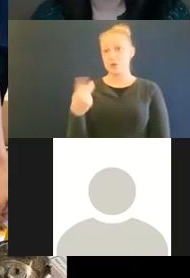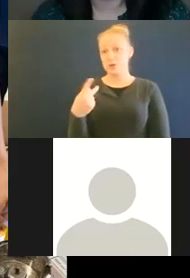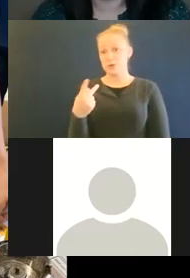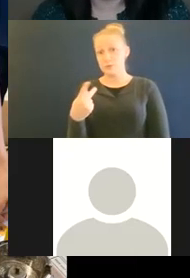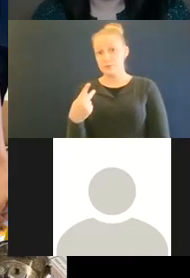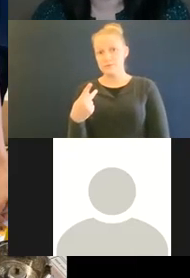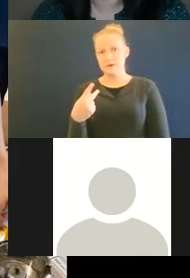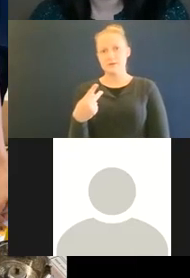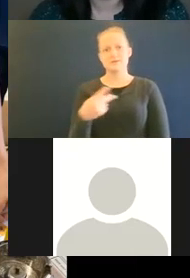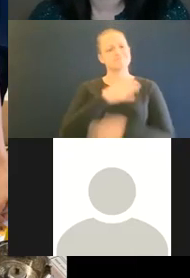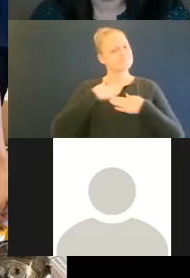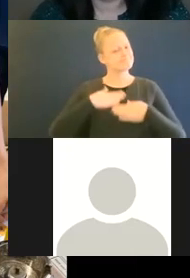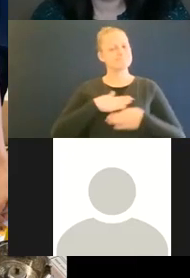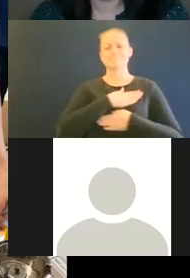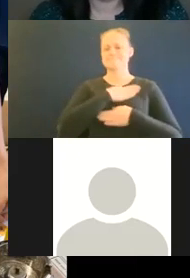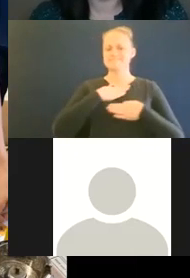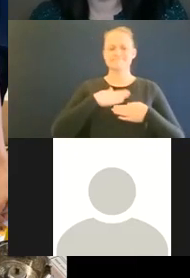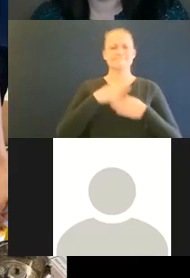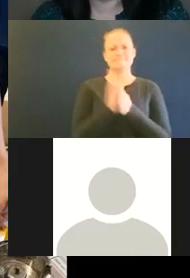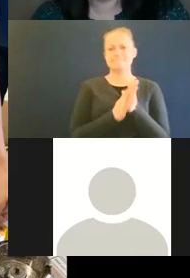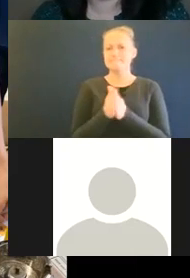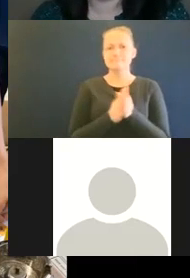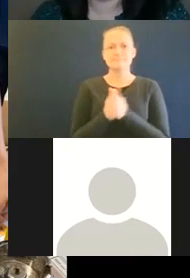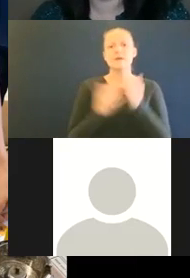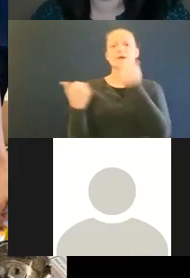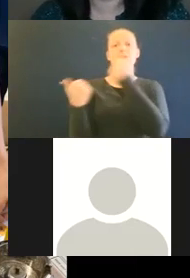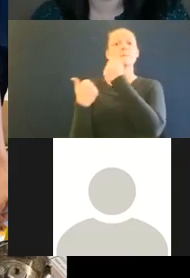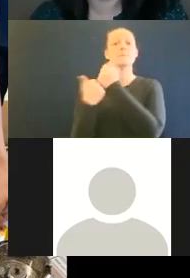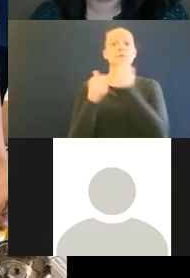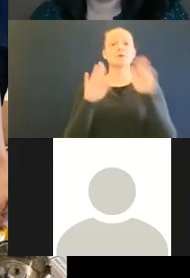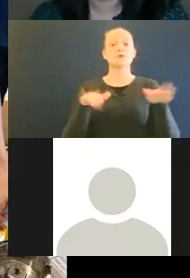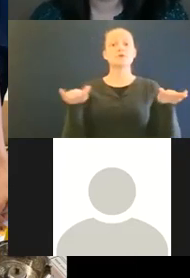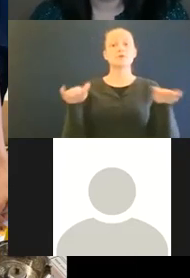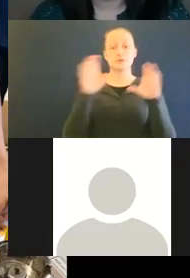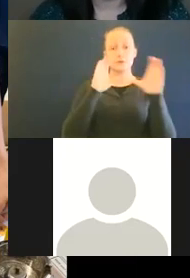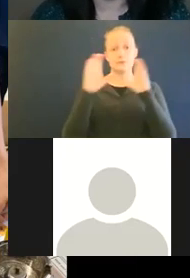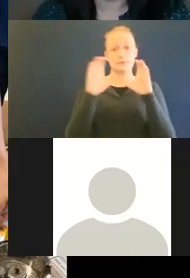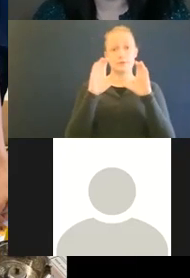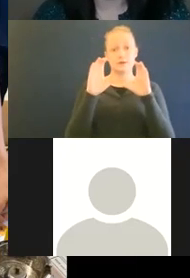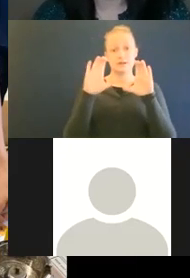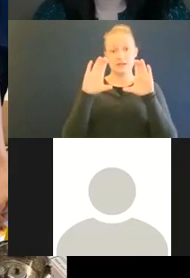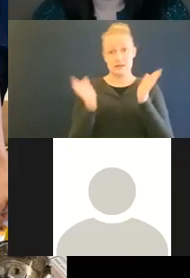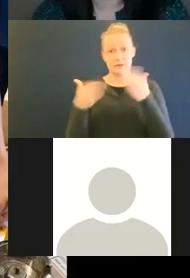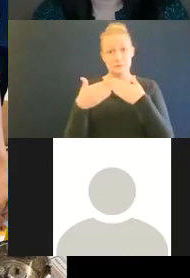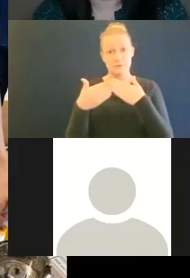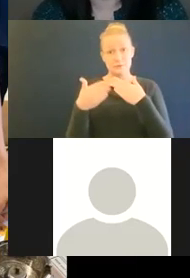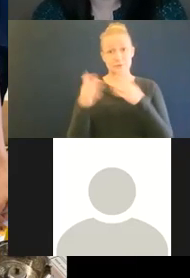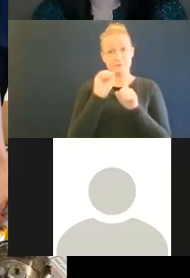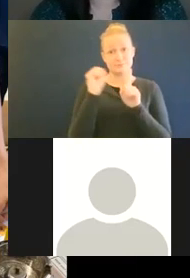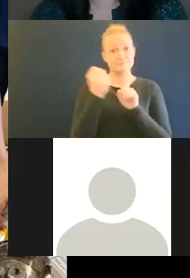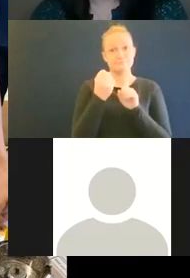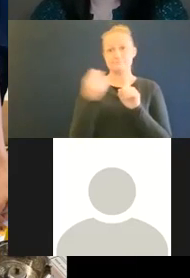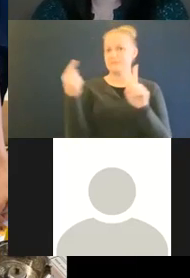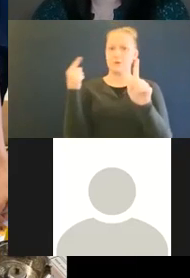really passionate about supporting kids' communication in the classroom setting. That is one of our